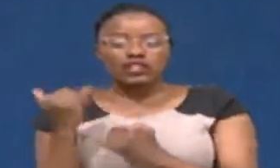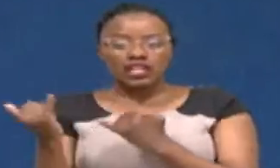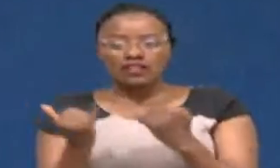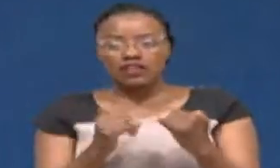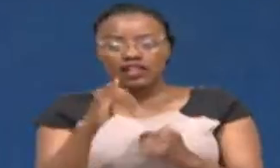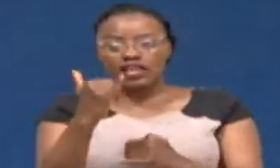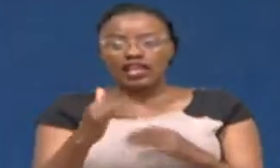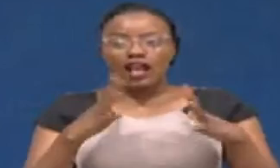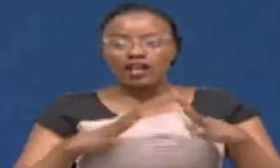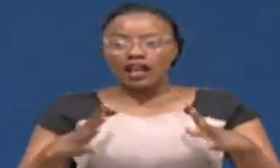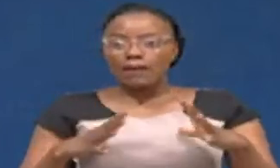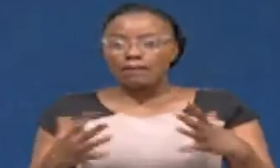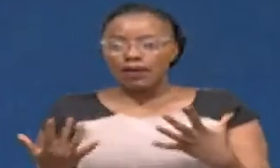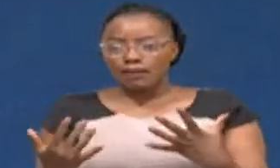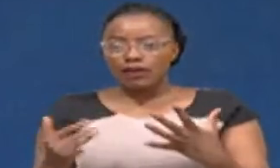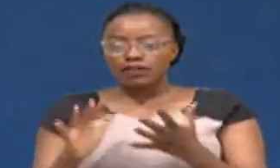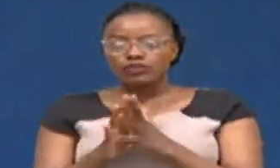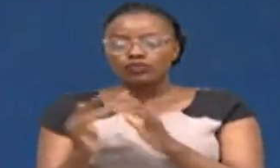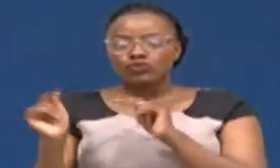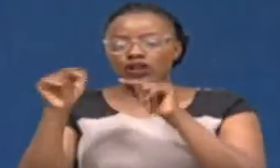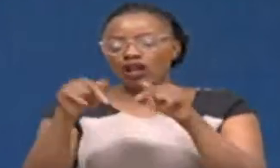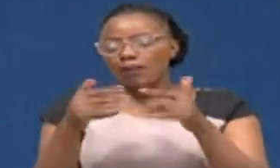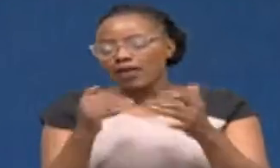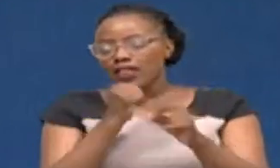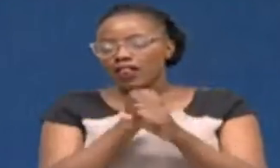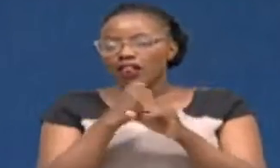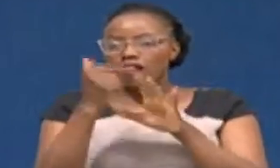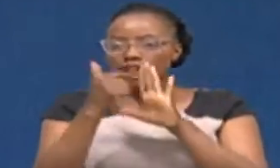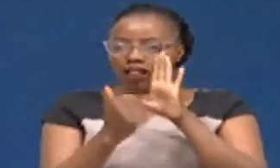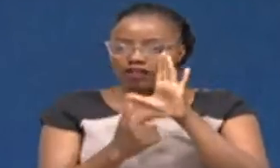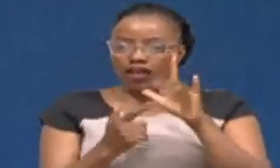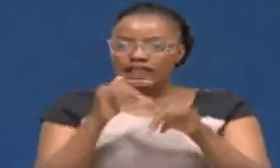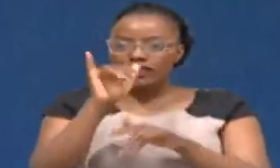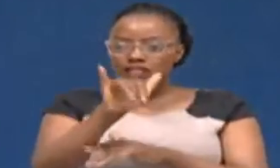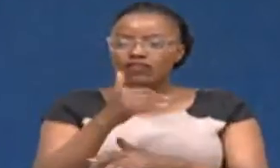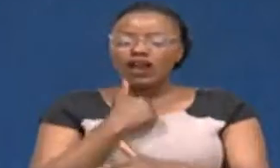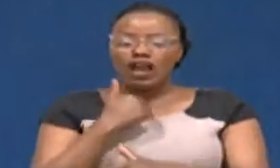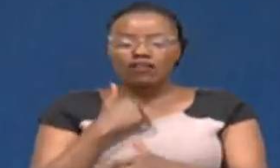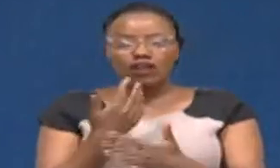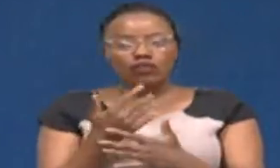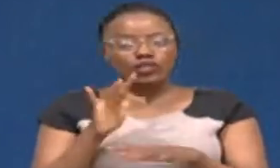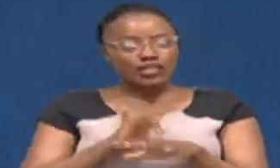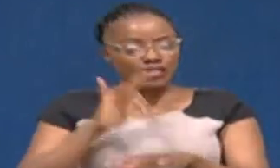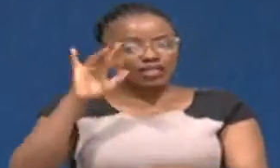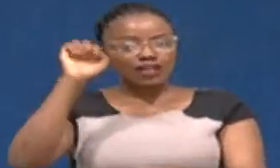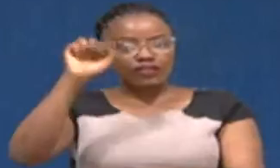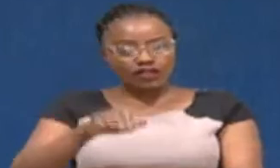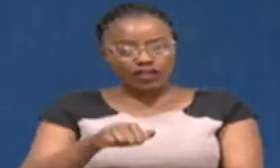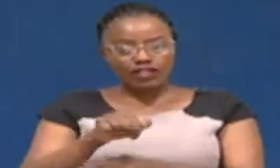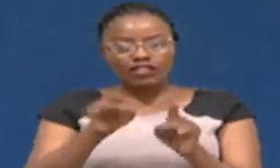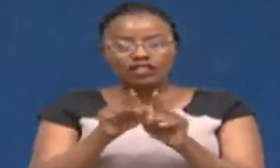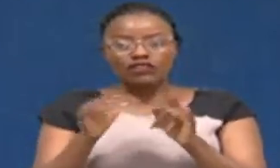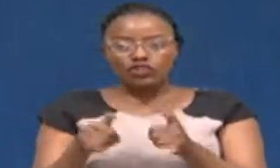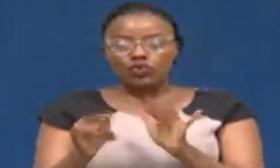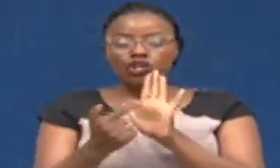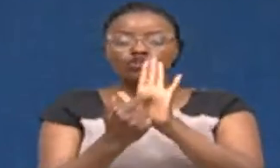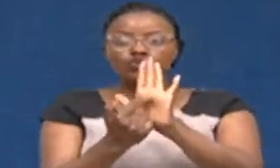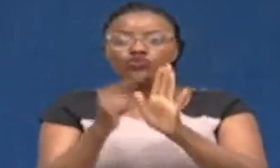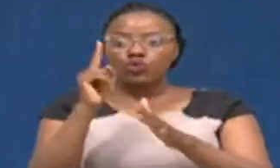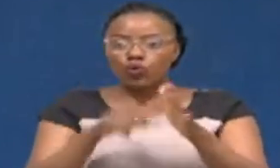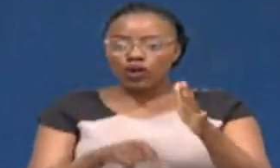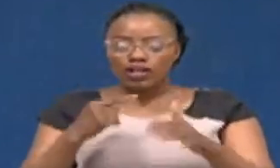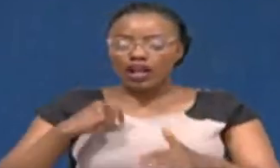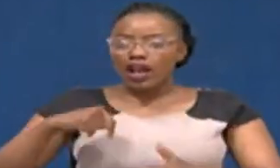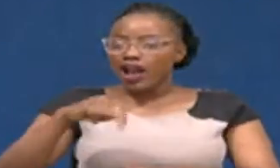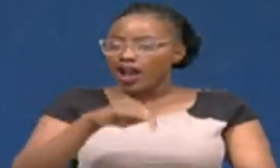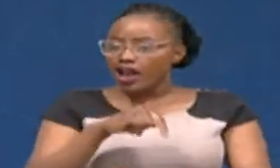invited young people to be his jesh, et cetera, et cetera. And this clip was sent to me, also trying to show that